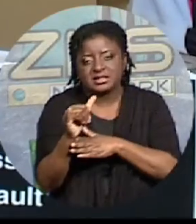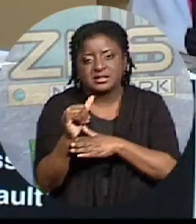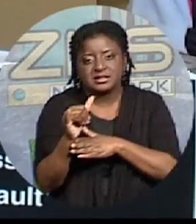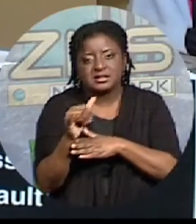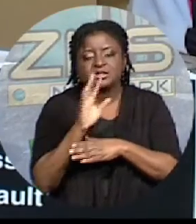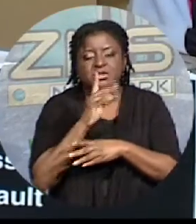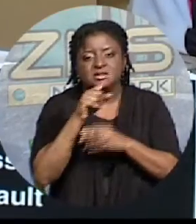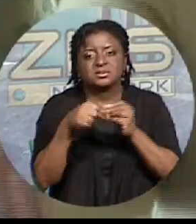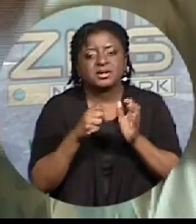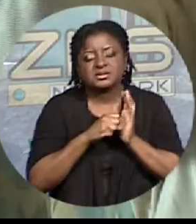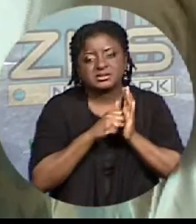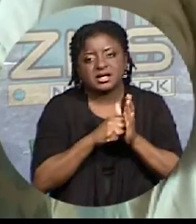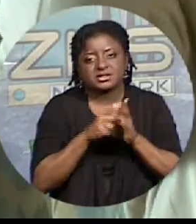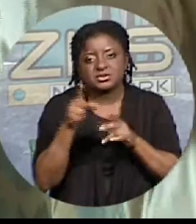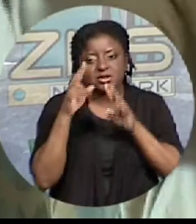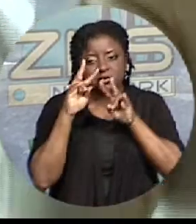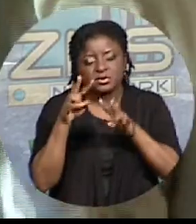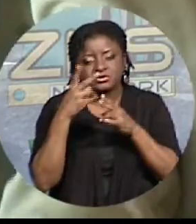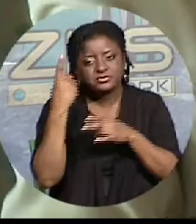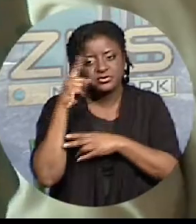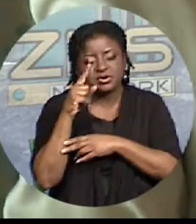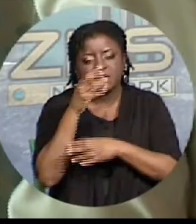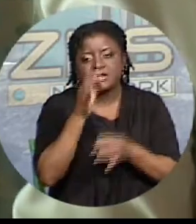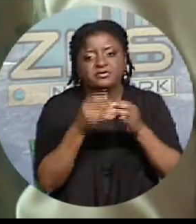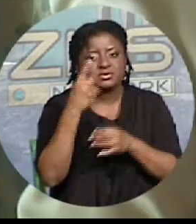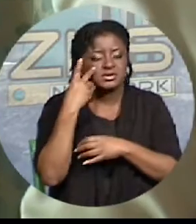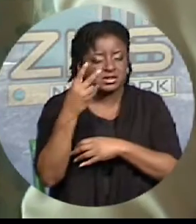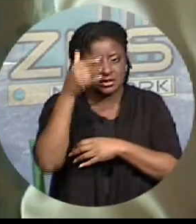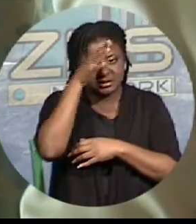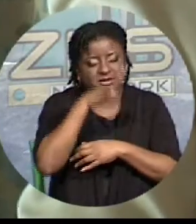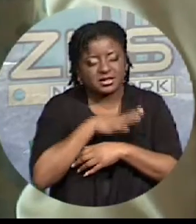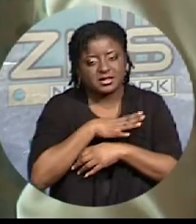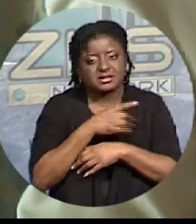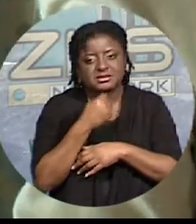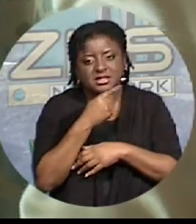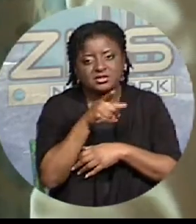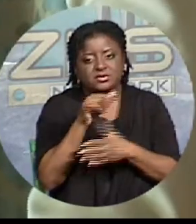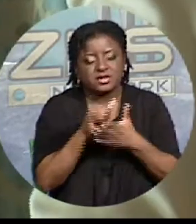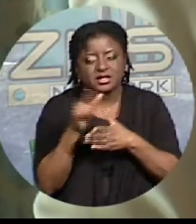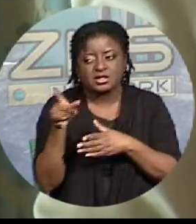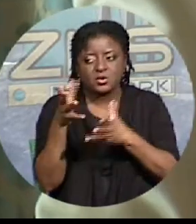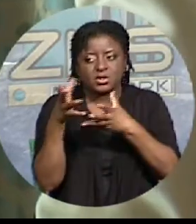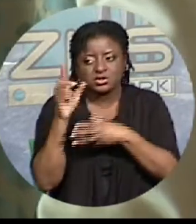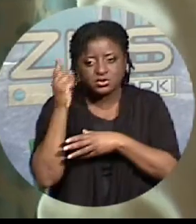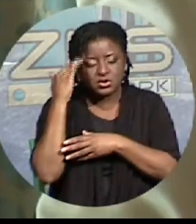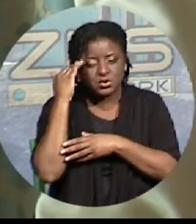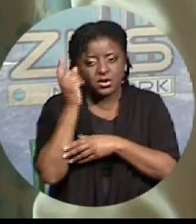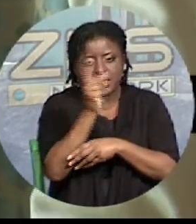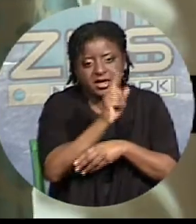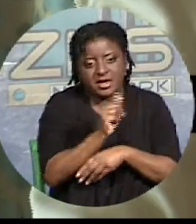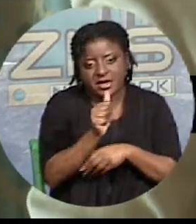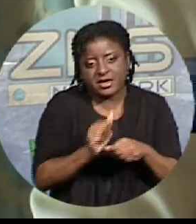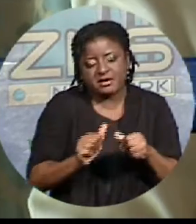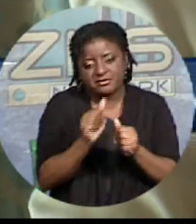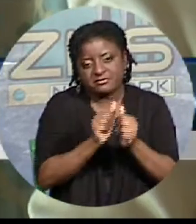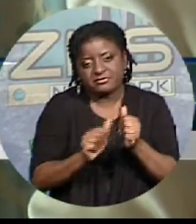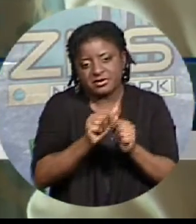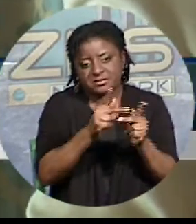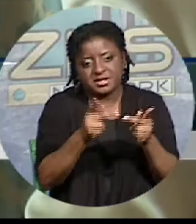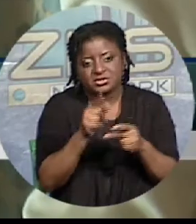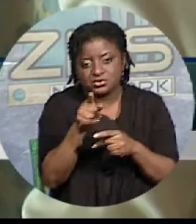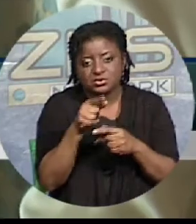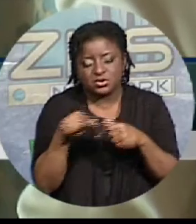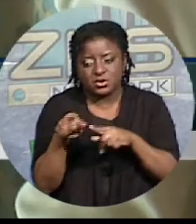cases. And if you see a guy is telling you that he want to know where every place you go, watch that.